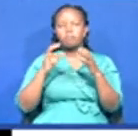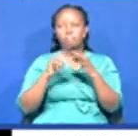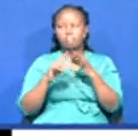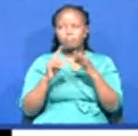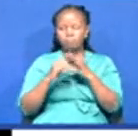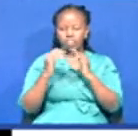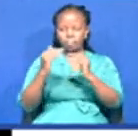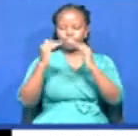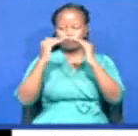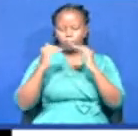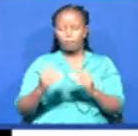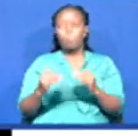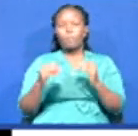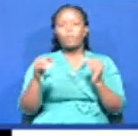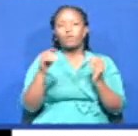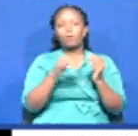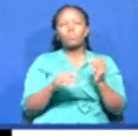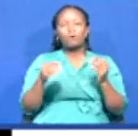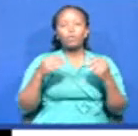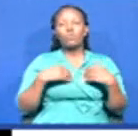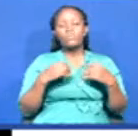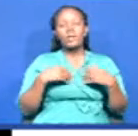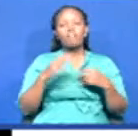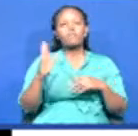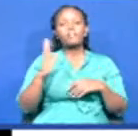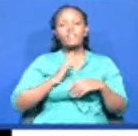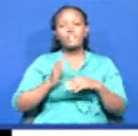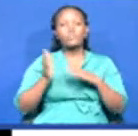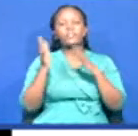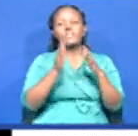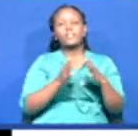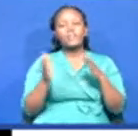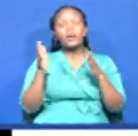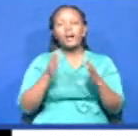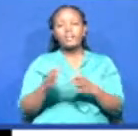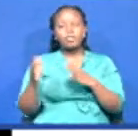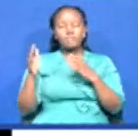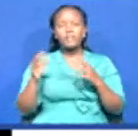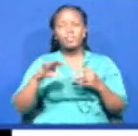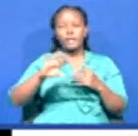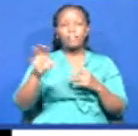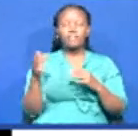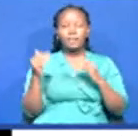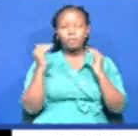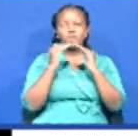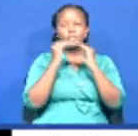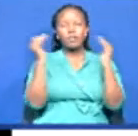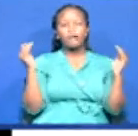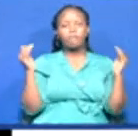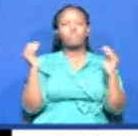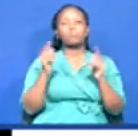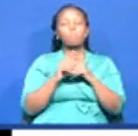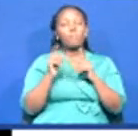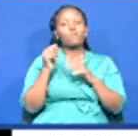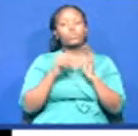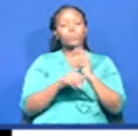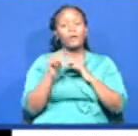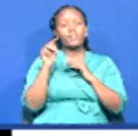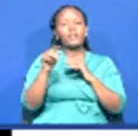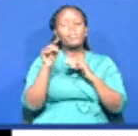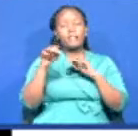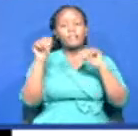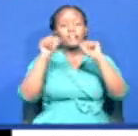have security arrangements at the county level. And that system runs